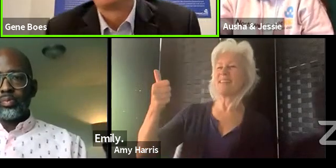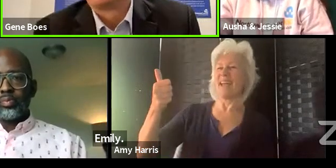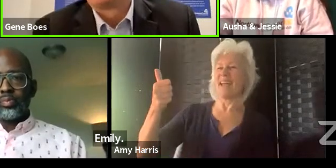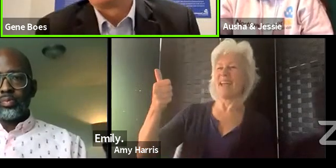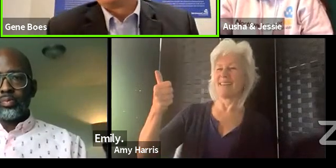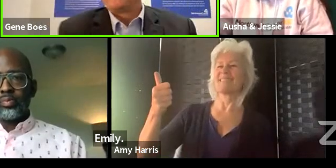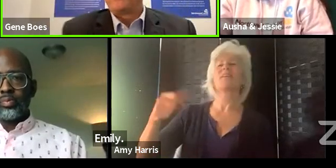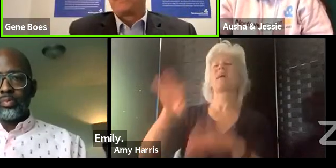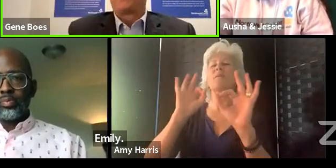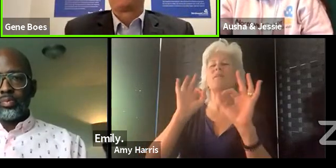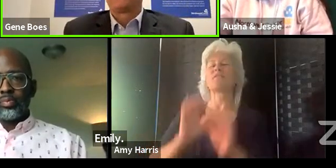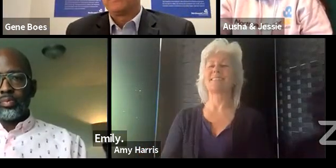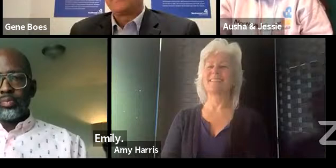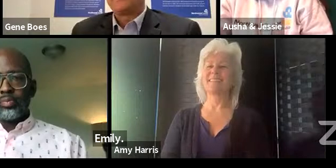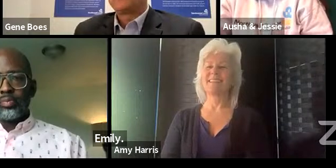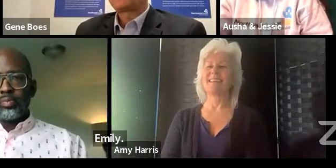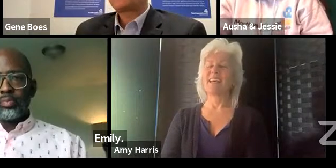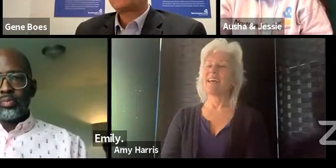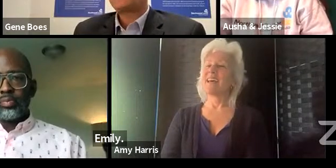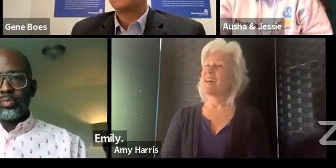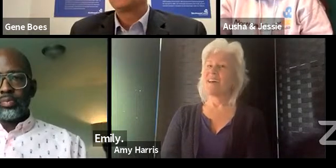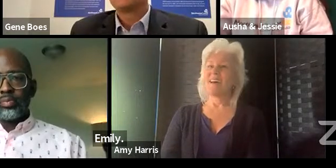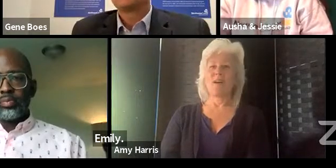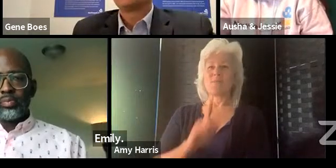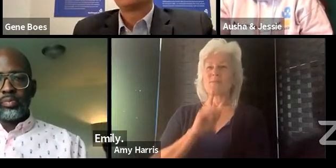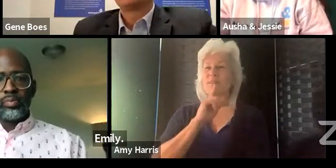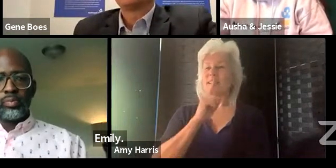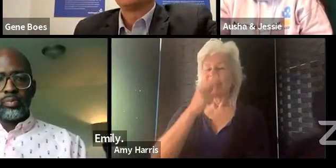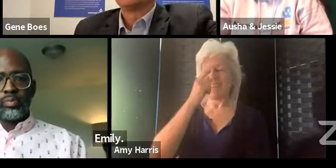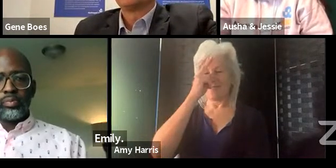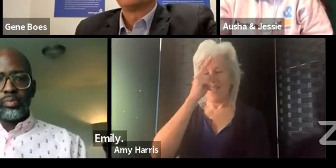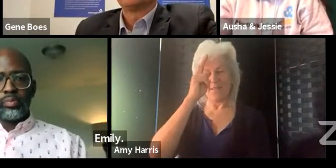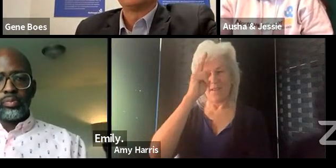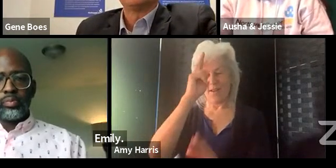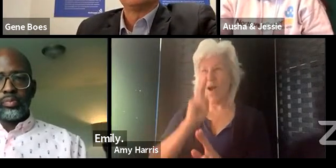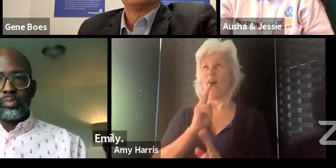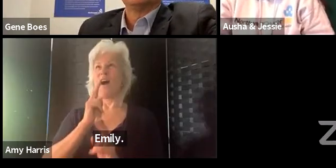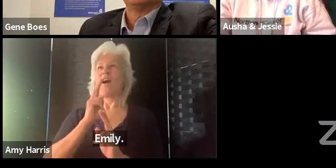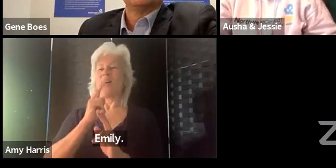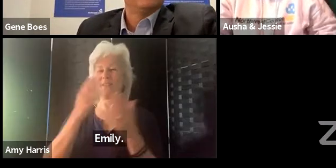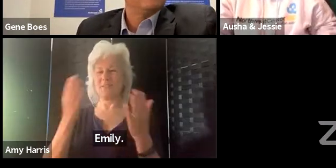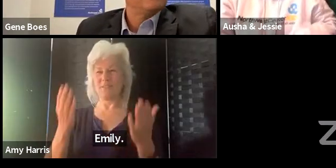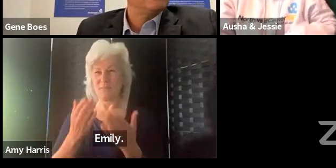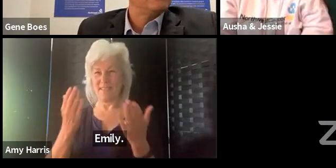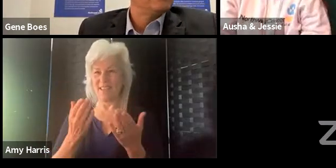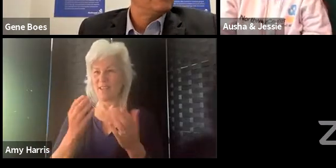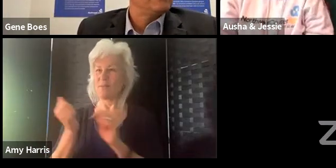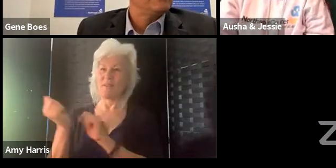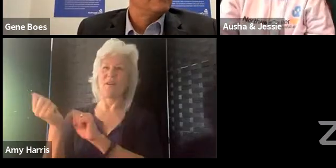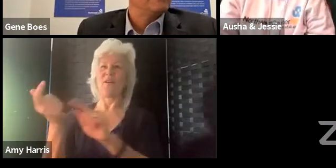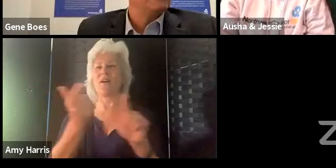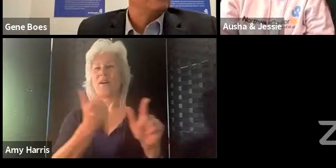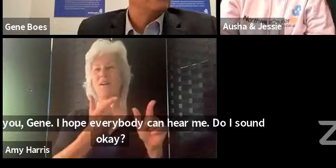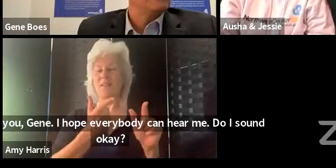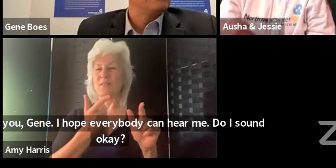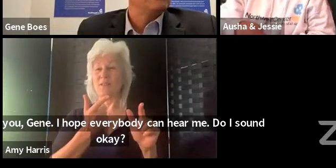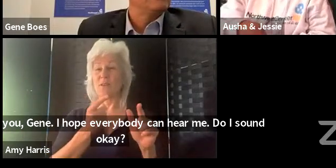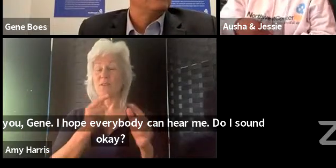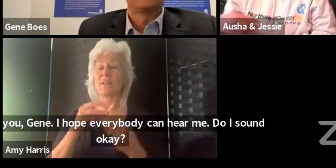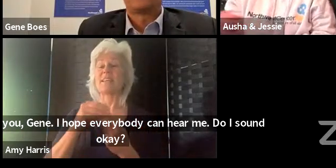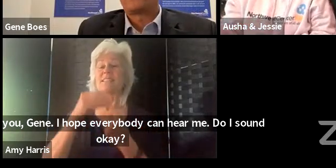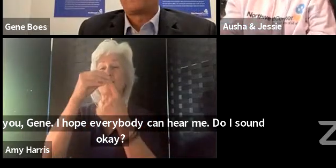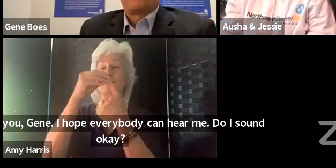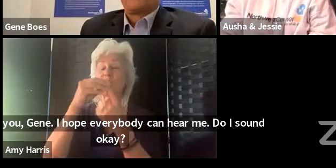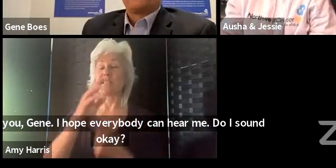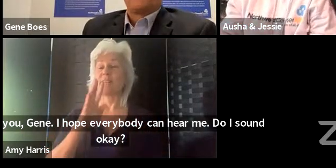perfect. It's such an honor to be here today with all of you joining us remotely, and especially to be here to speak